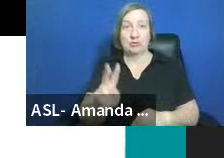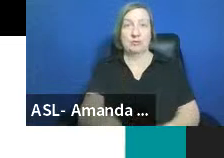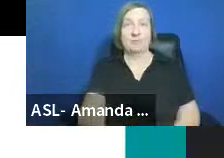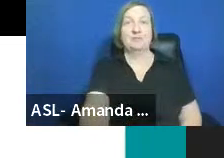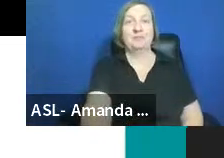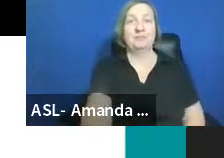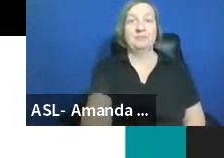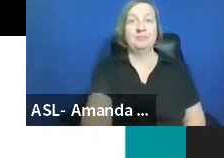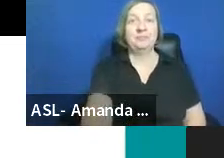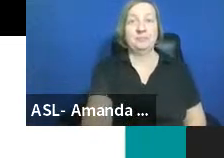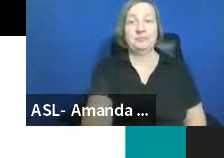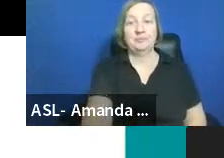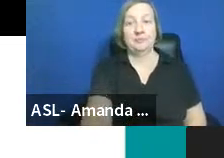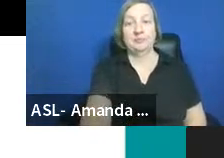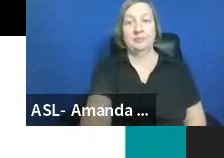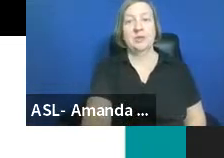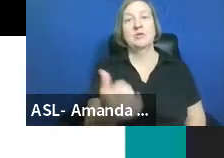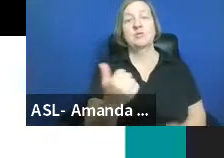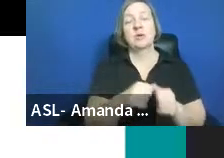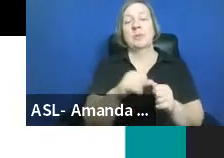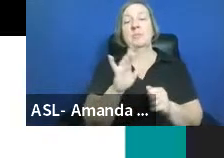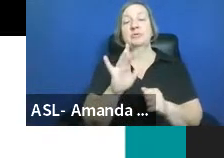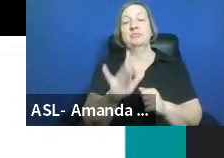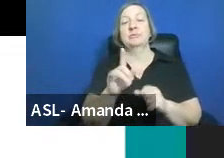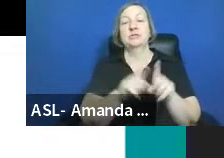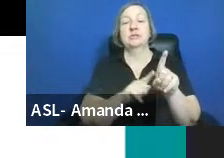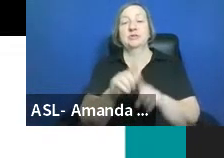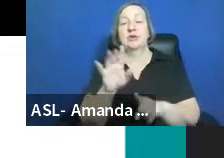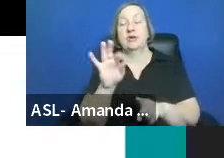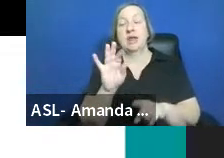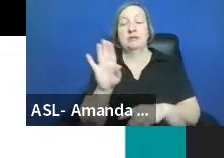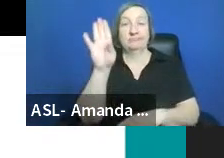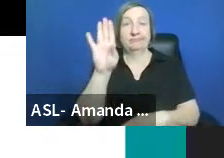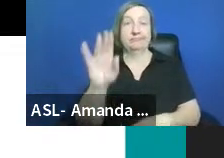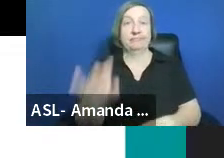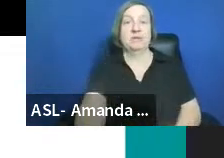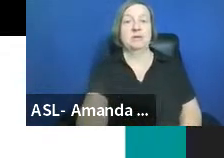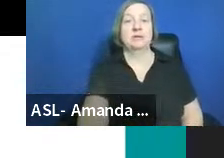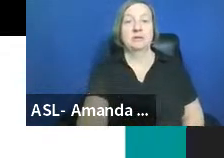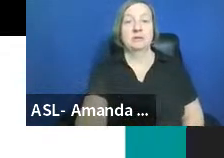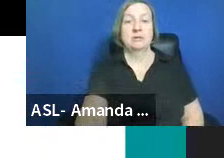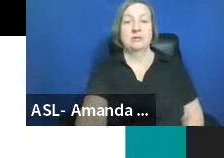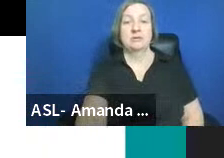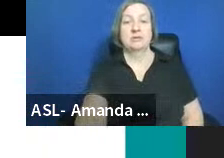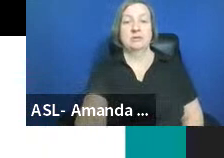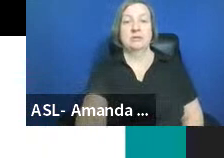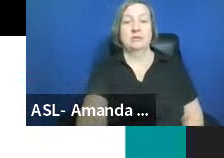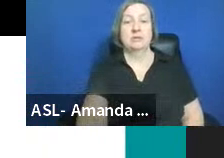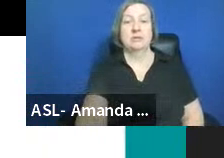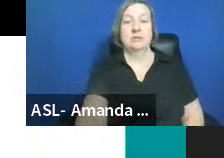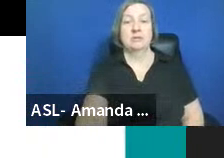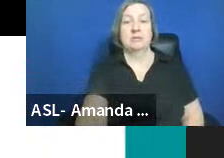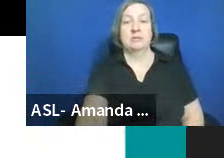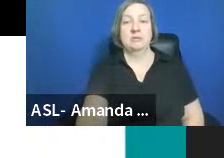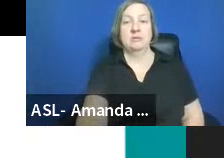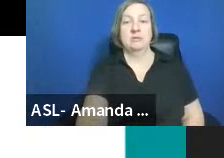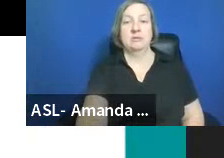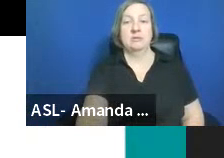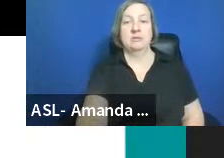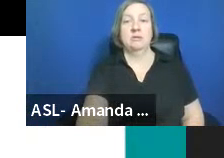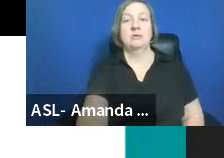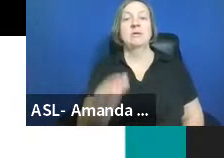674942. Please remember to dial *9 to raise your hand. After you are invited to speak, you'll want to also